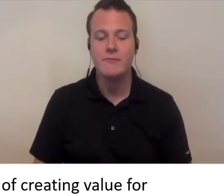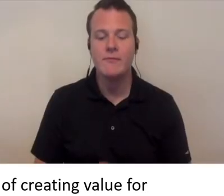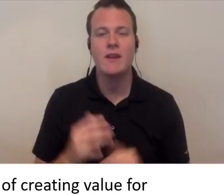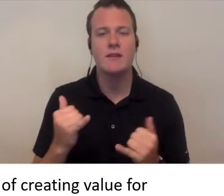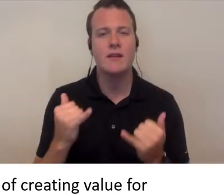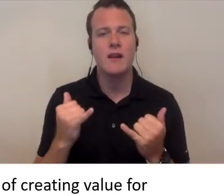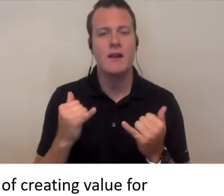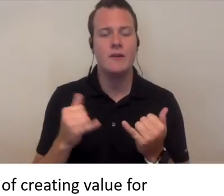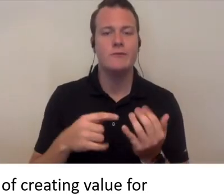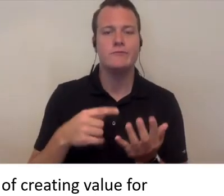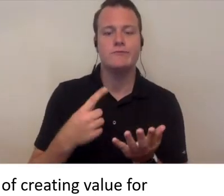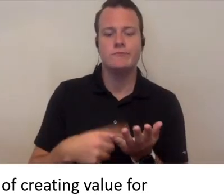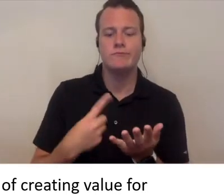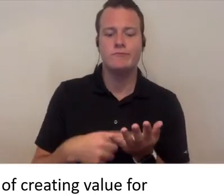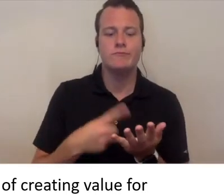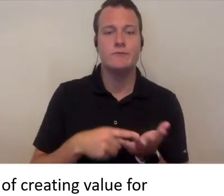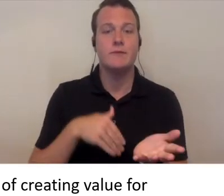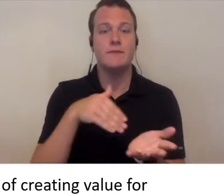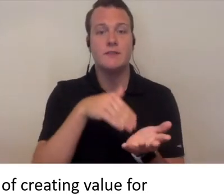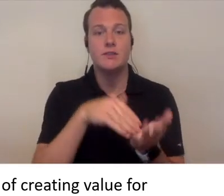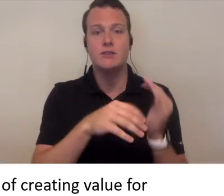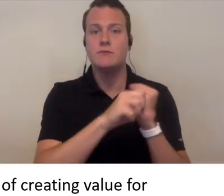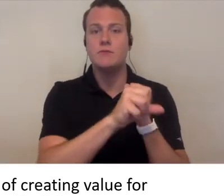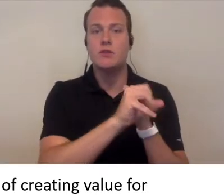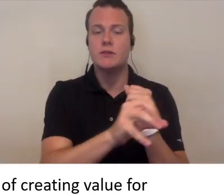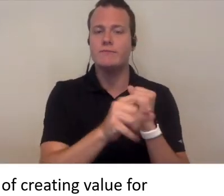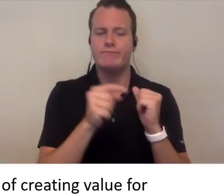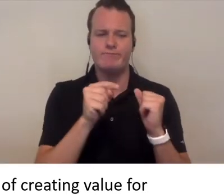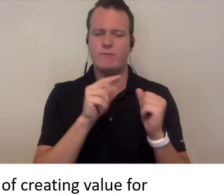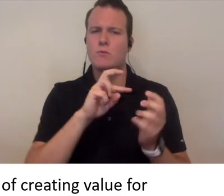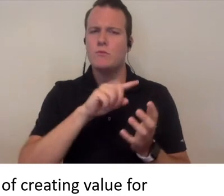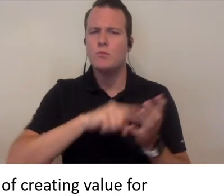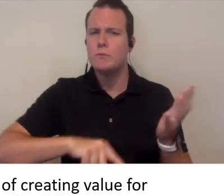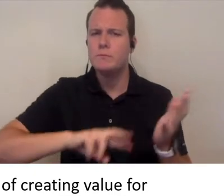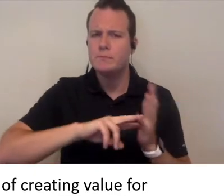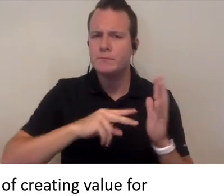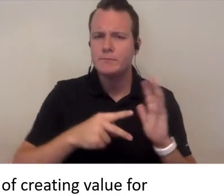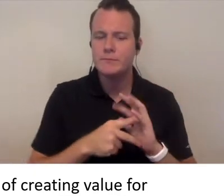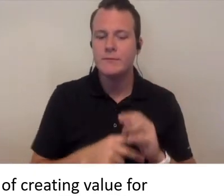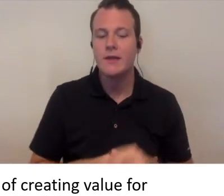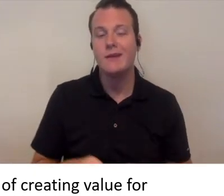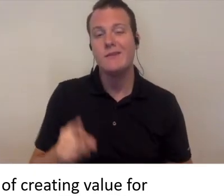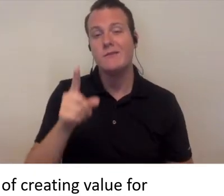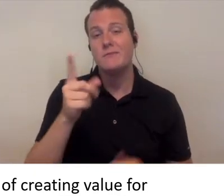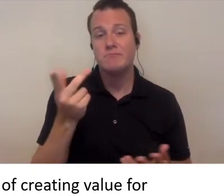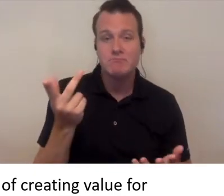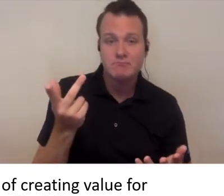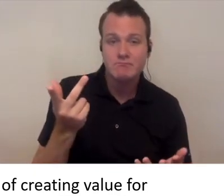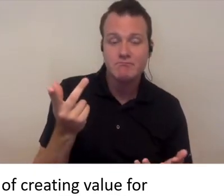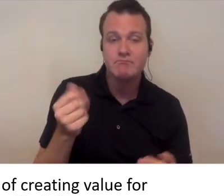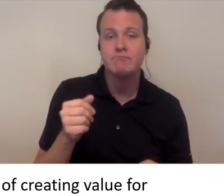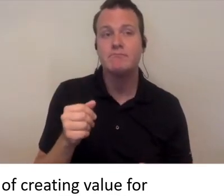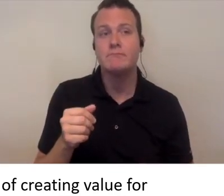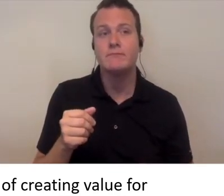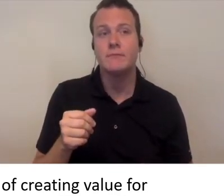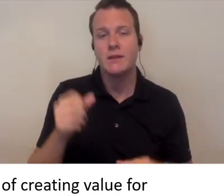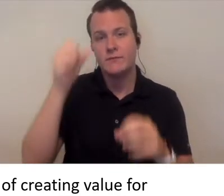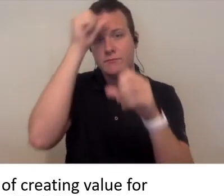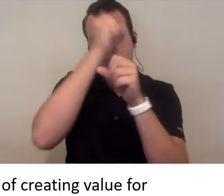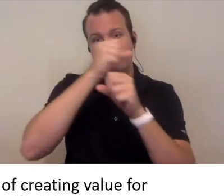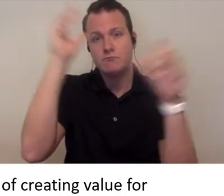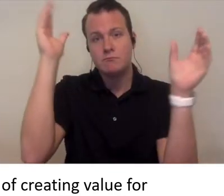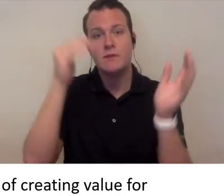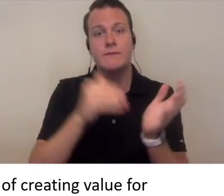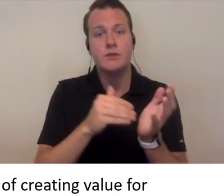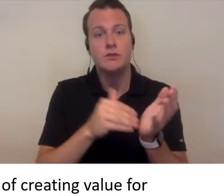and we'll start to talk about physician marketing. What is it? And basically, if you want to think about